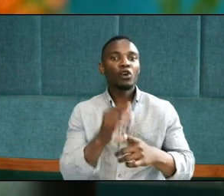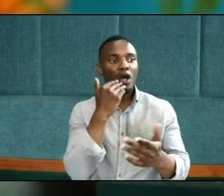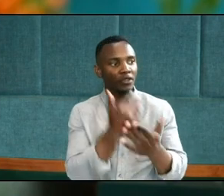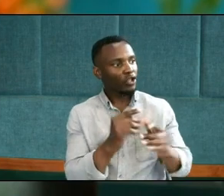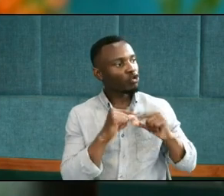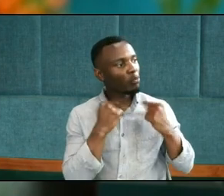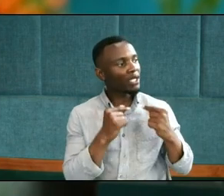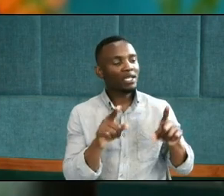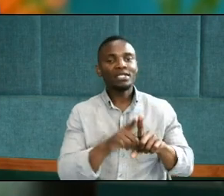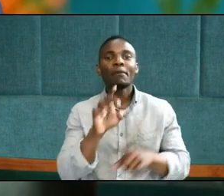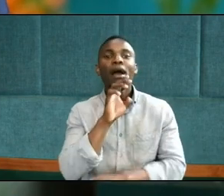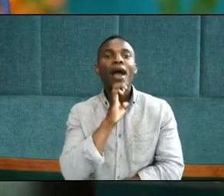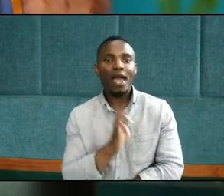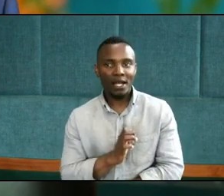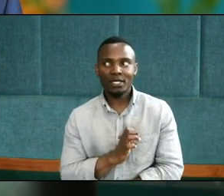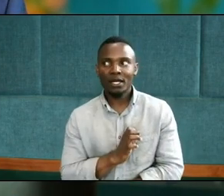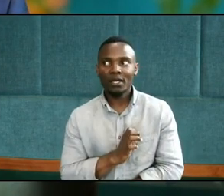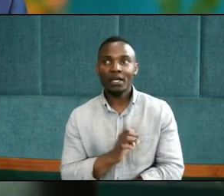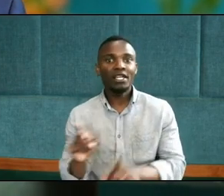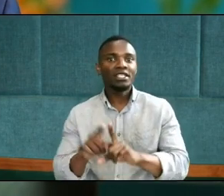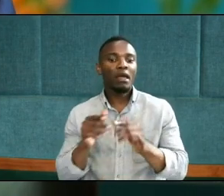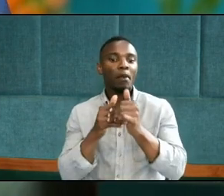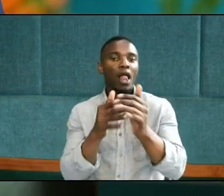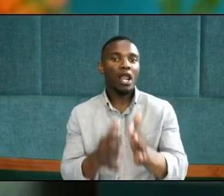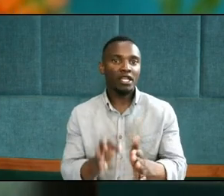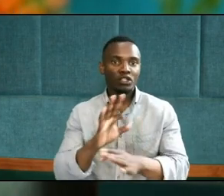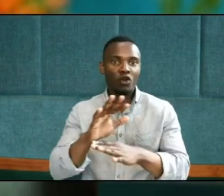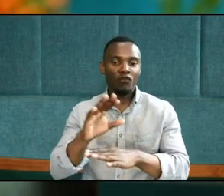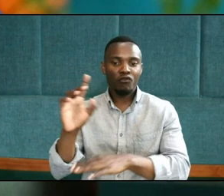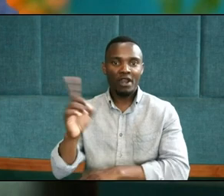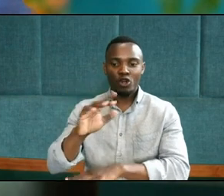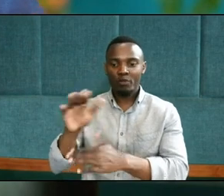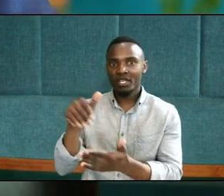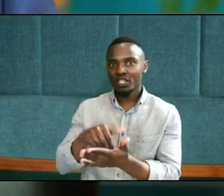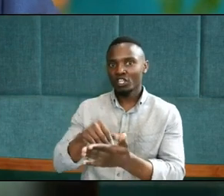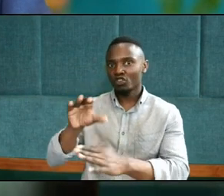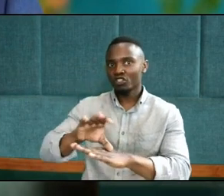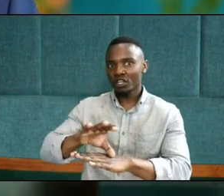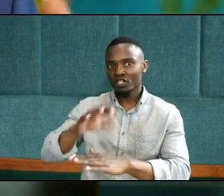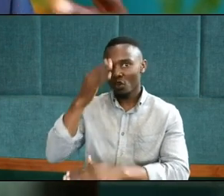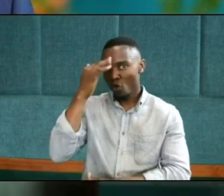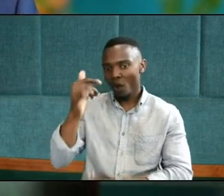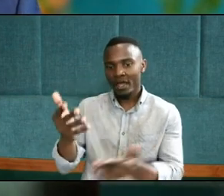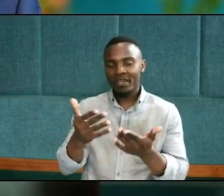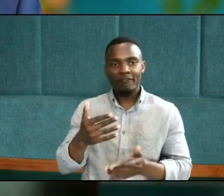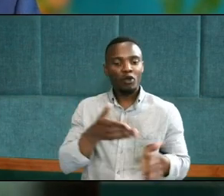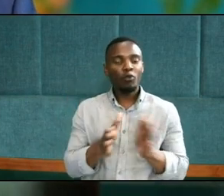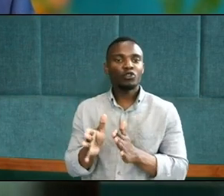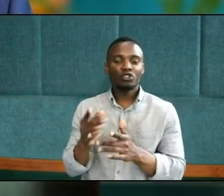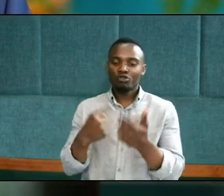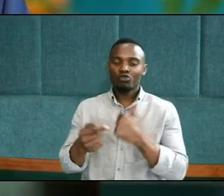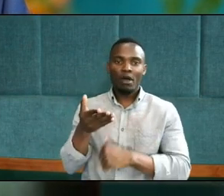Nyaga, and the leadership of Nairobi Central Church, for giving me a chance to come back